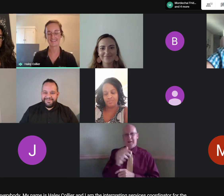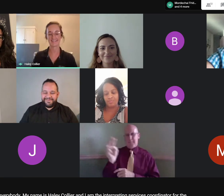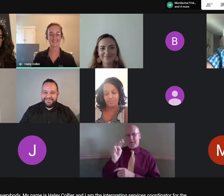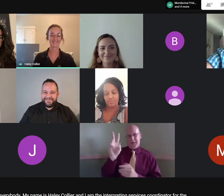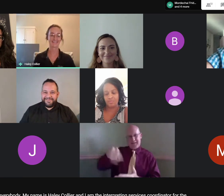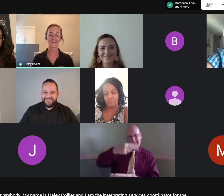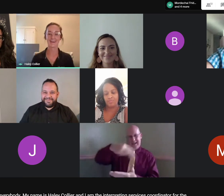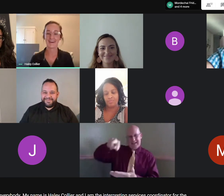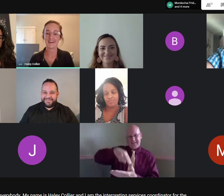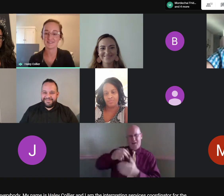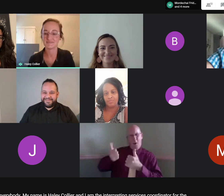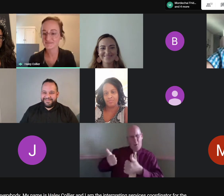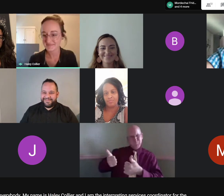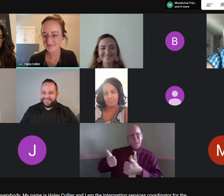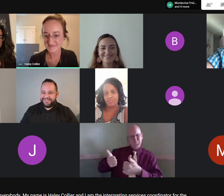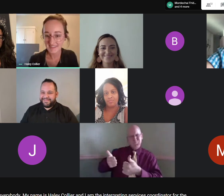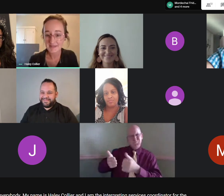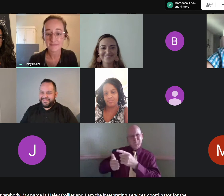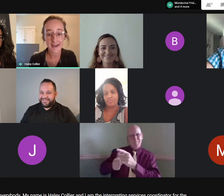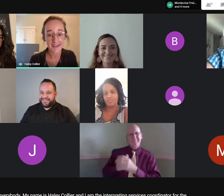dance.